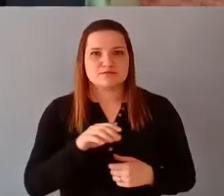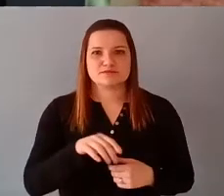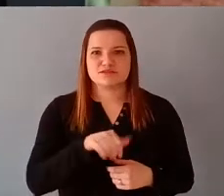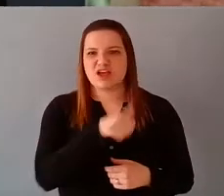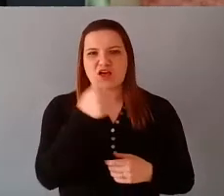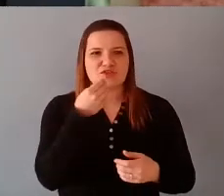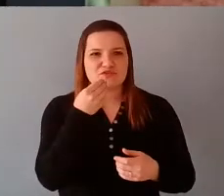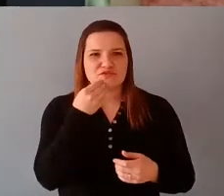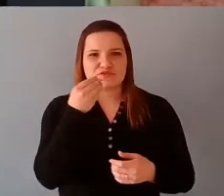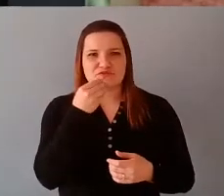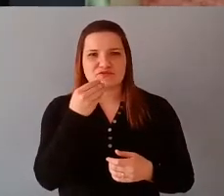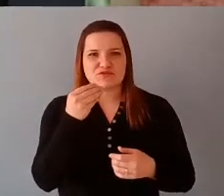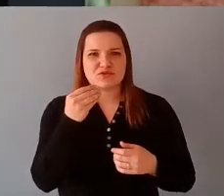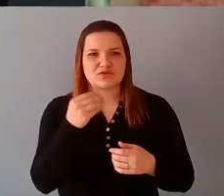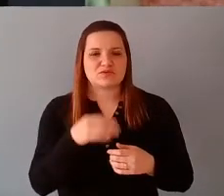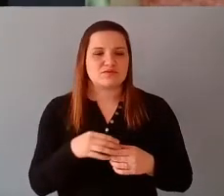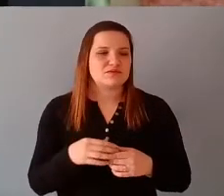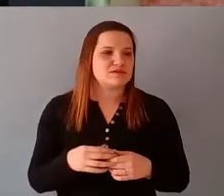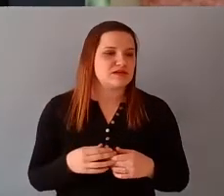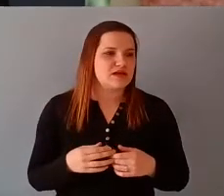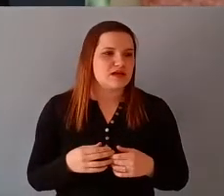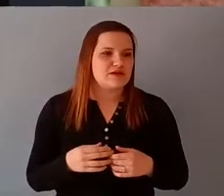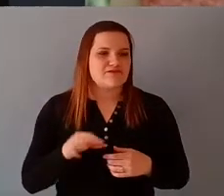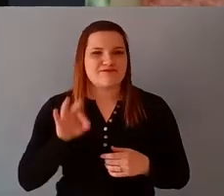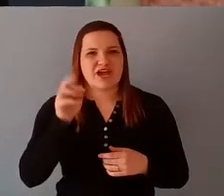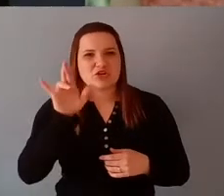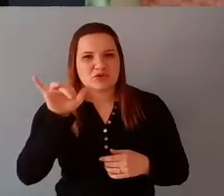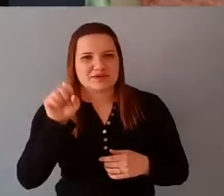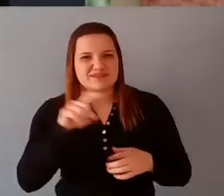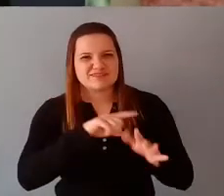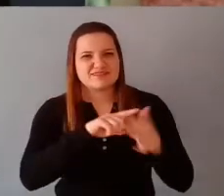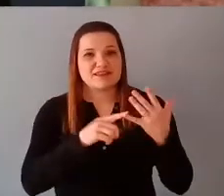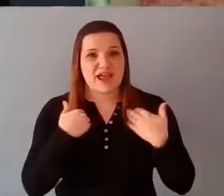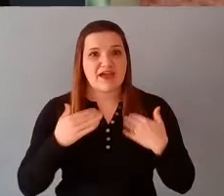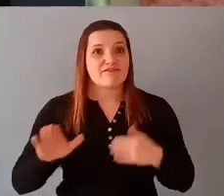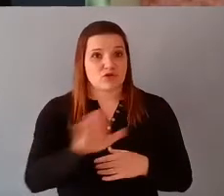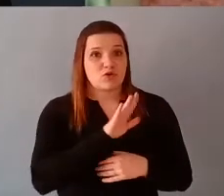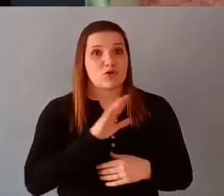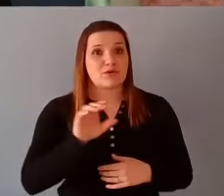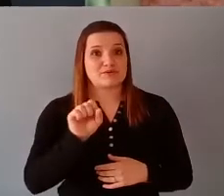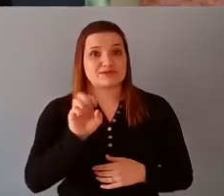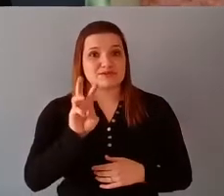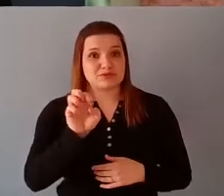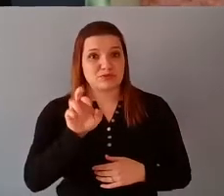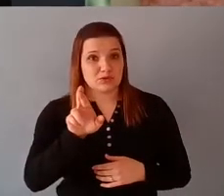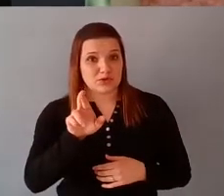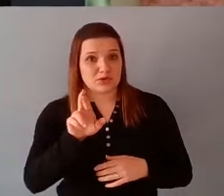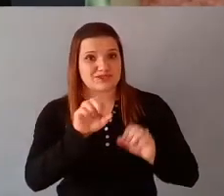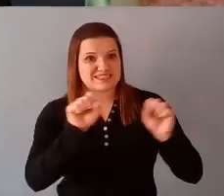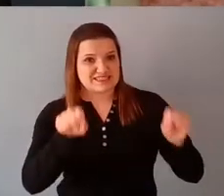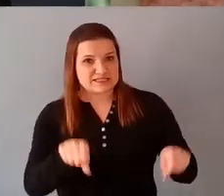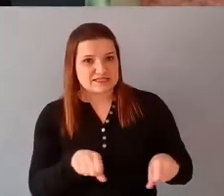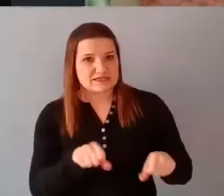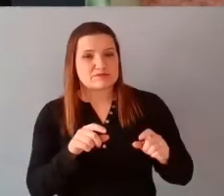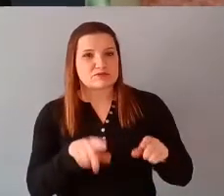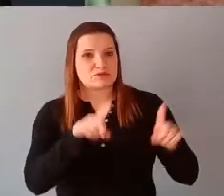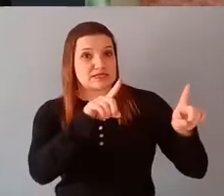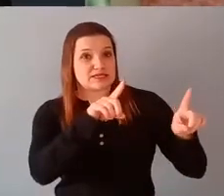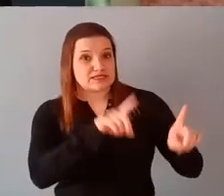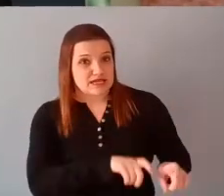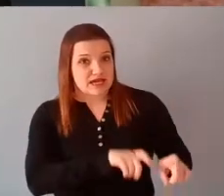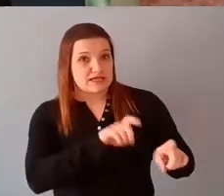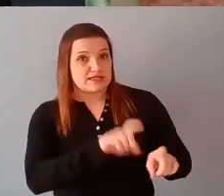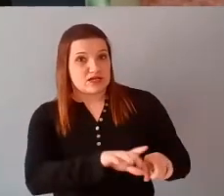and but oftentimes they have their own sewer systems, and so you can test